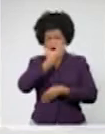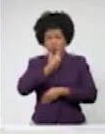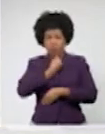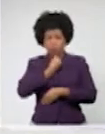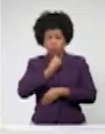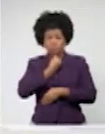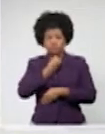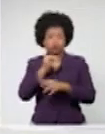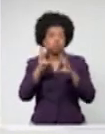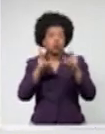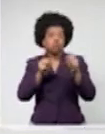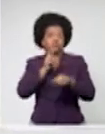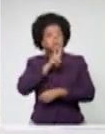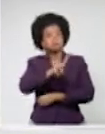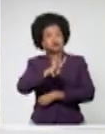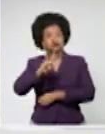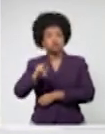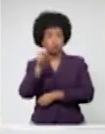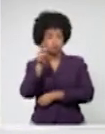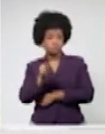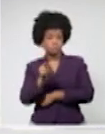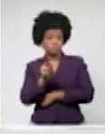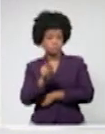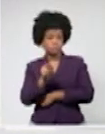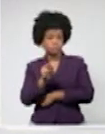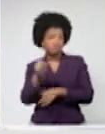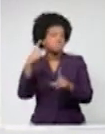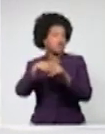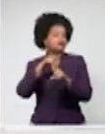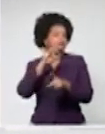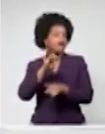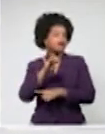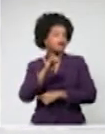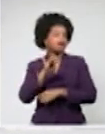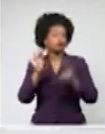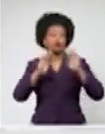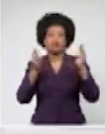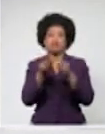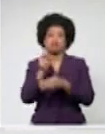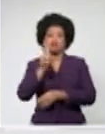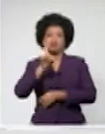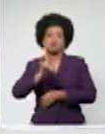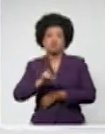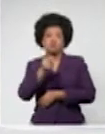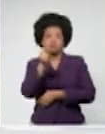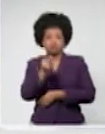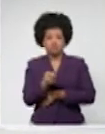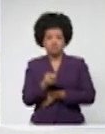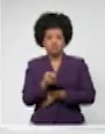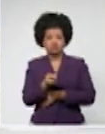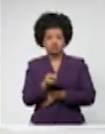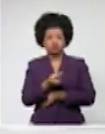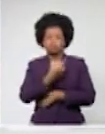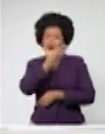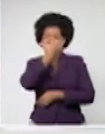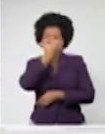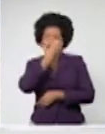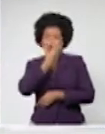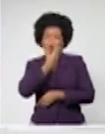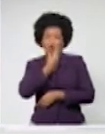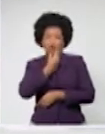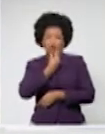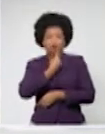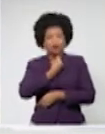There's 1 diagnosed case in Matanzas, in Jovellanos municipality, 1 case in Mayabeque province from San José de las